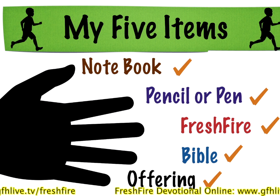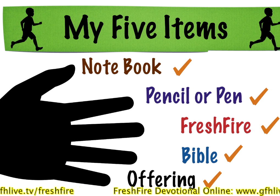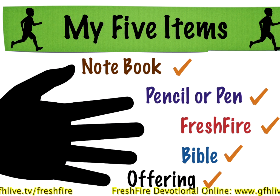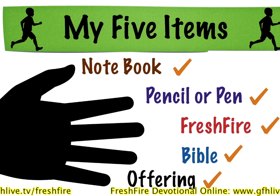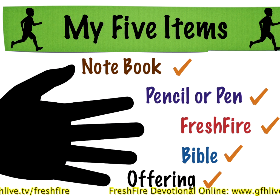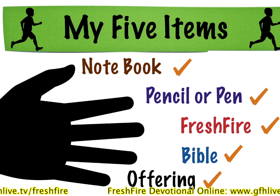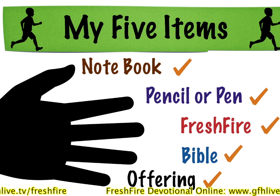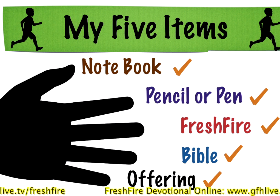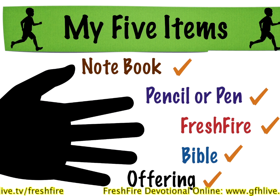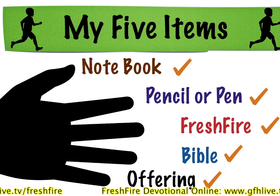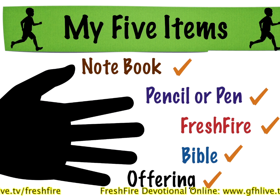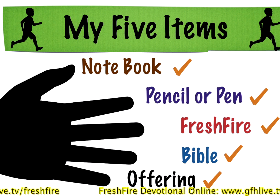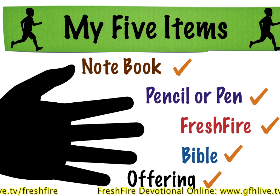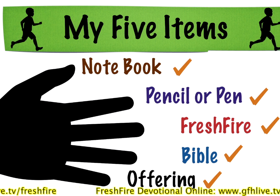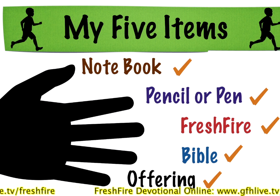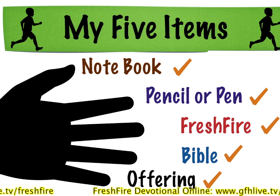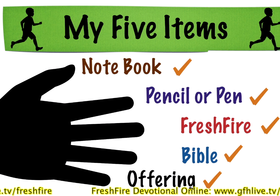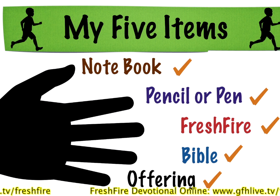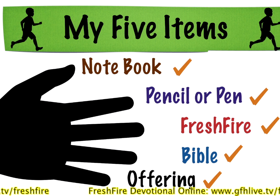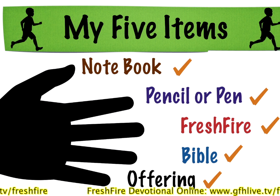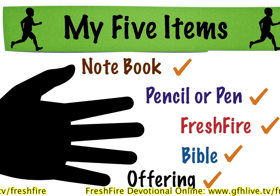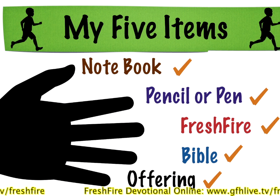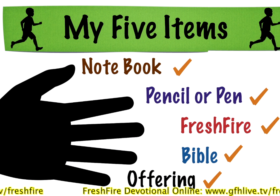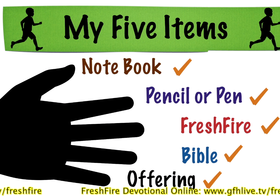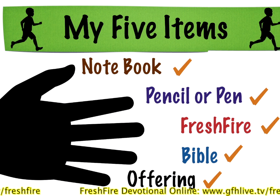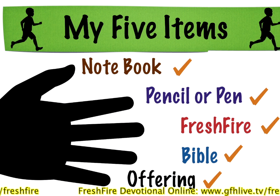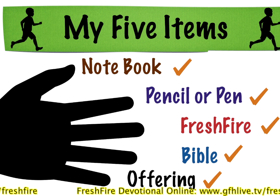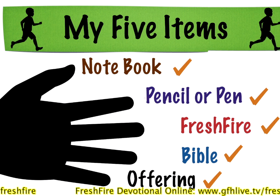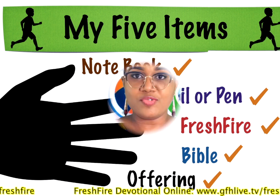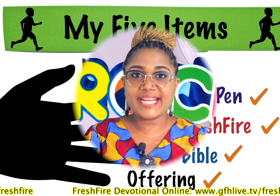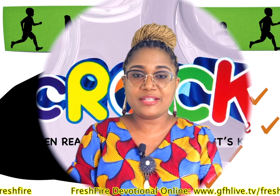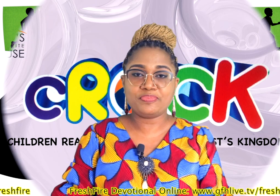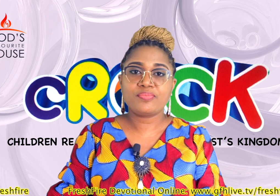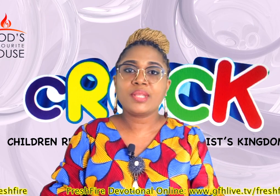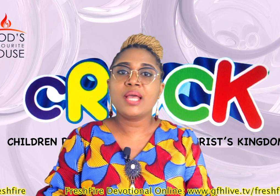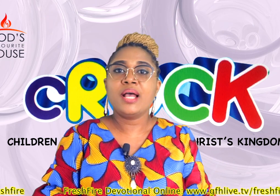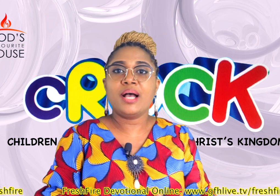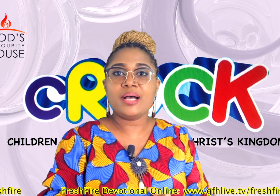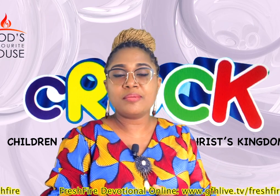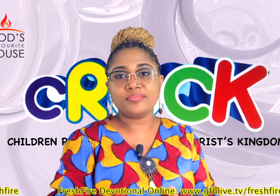devotional, your offering. You have all the things you need to have ready.